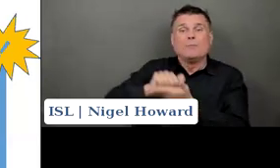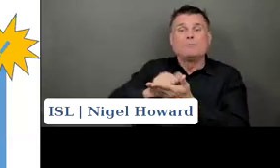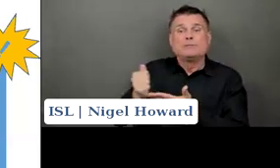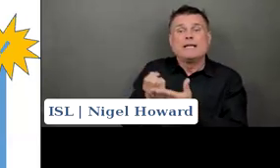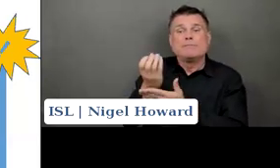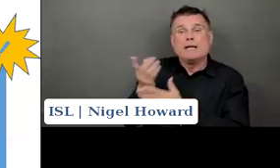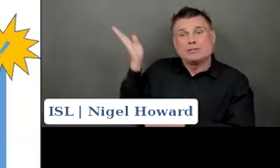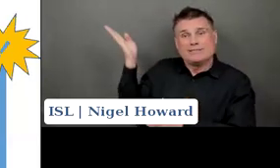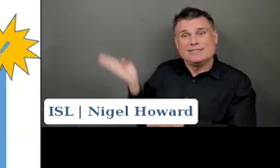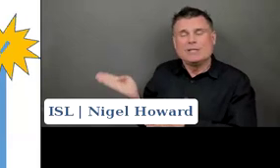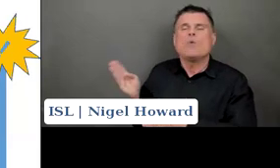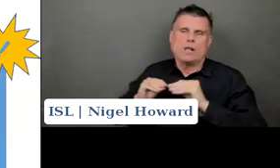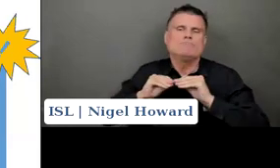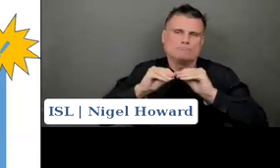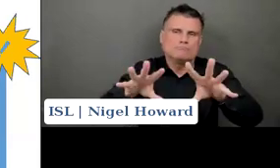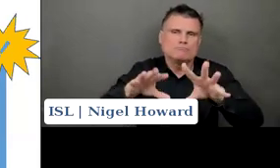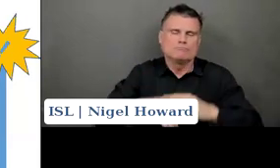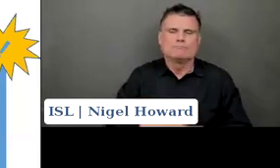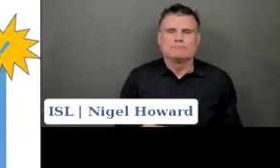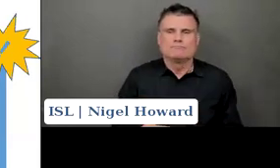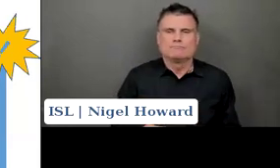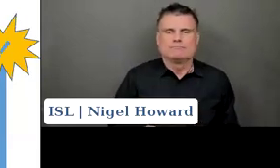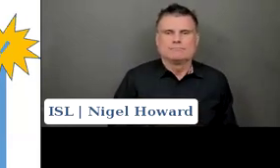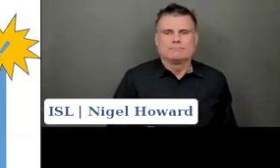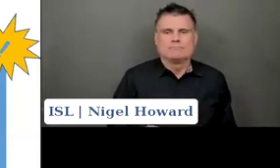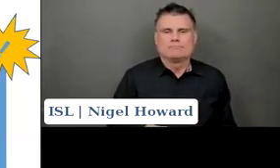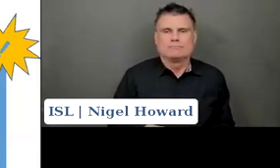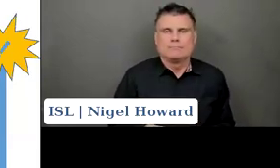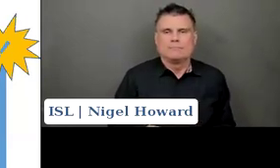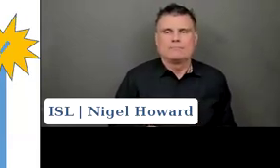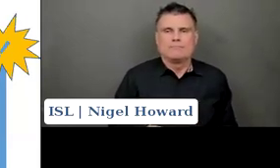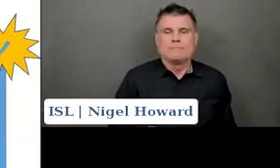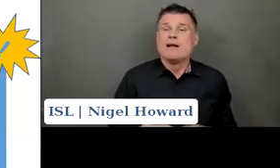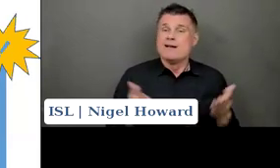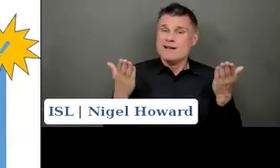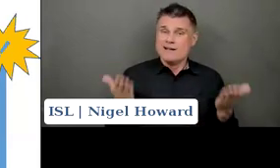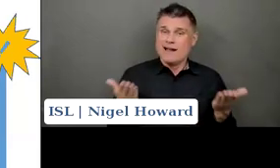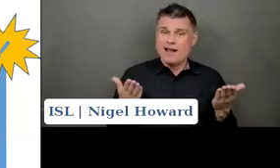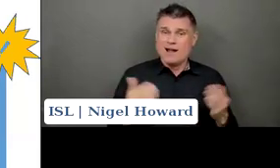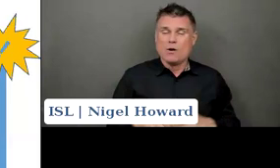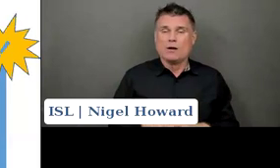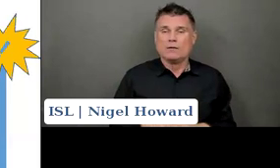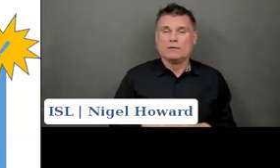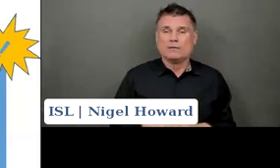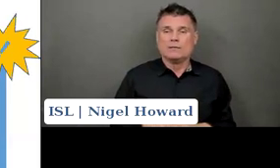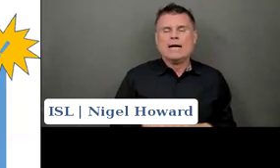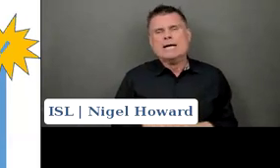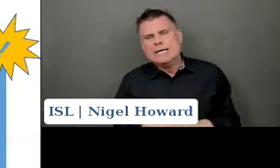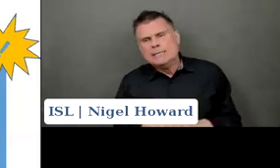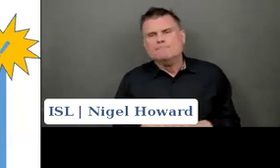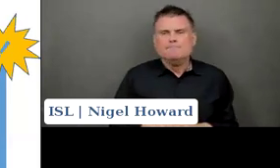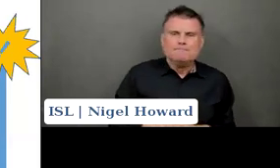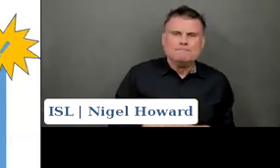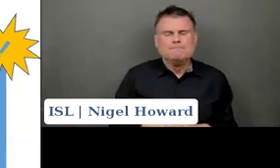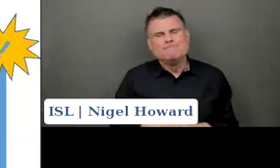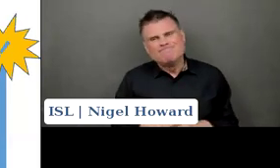But I wanted to focus here so that I can finalize as well, that unfortunately in most countries that